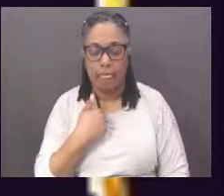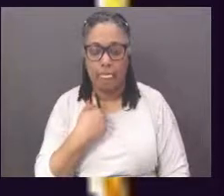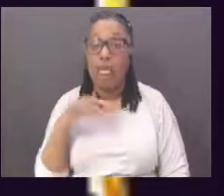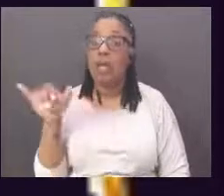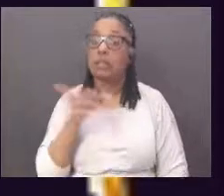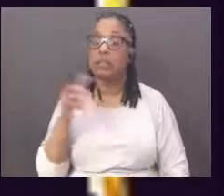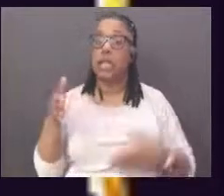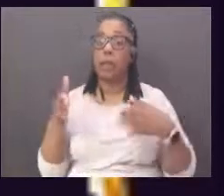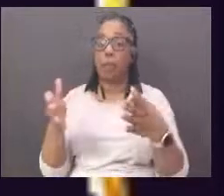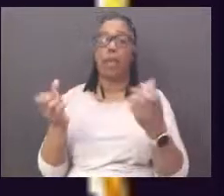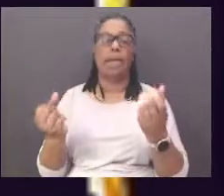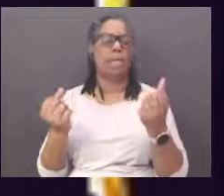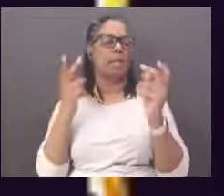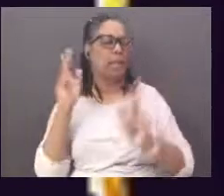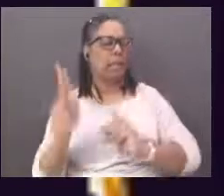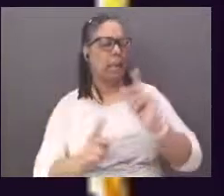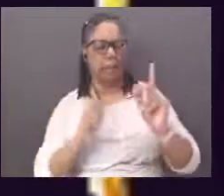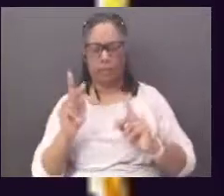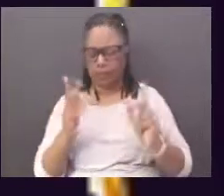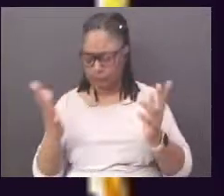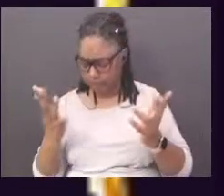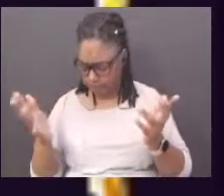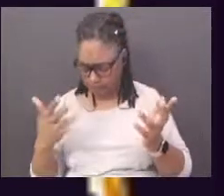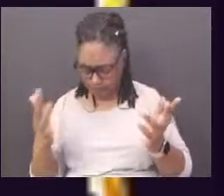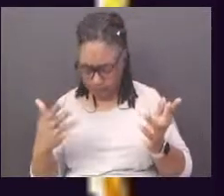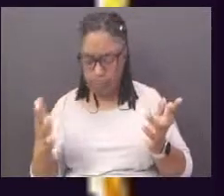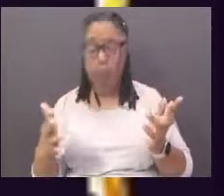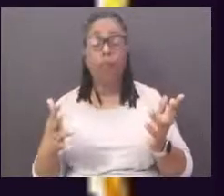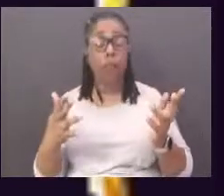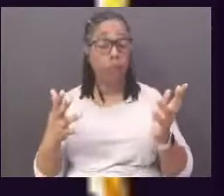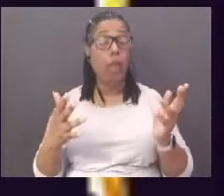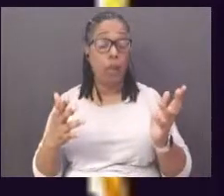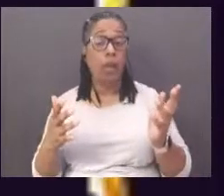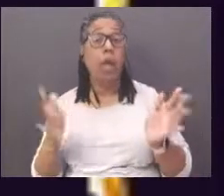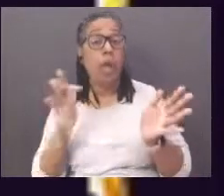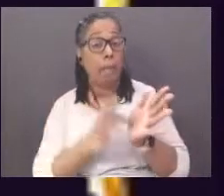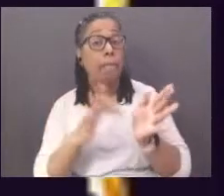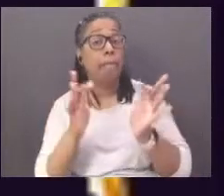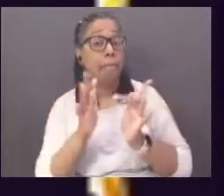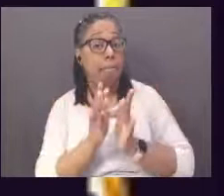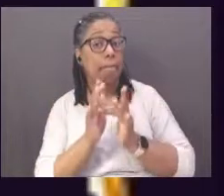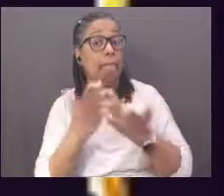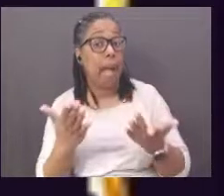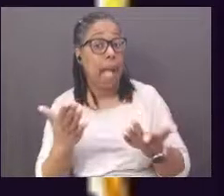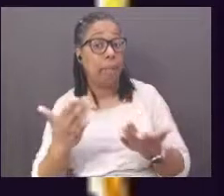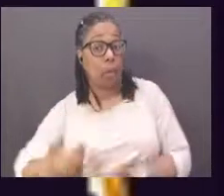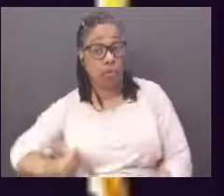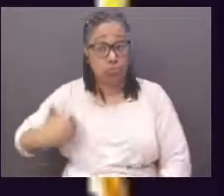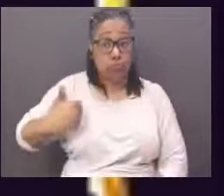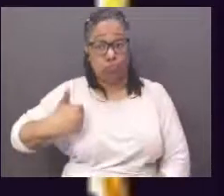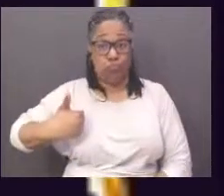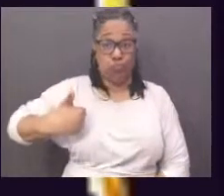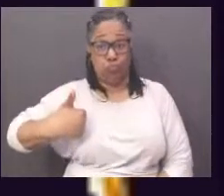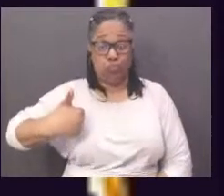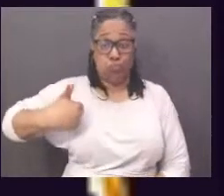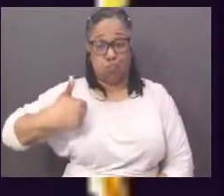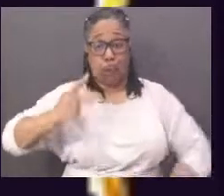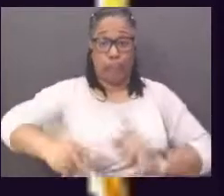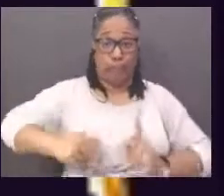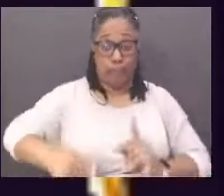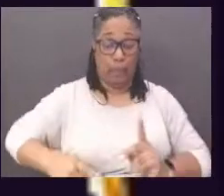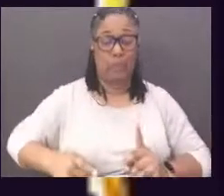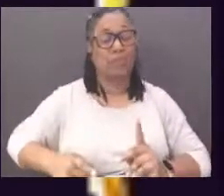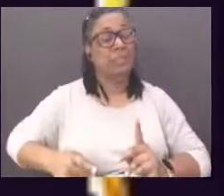are many people, including Bible-toting churchgoers, who will perish